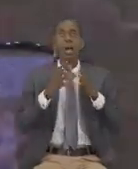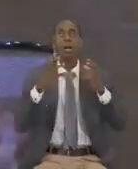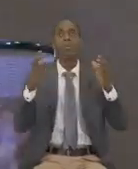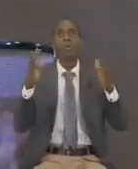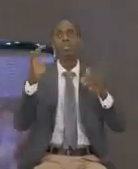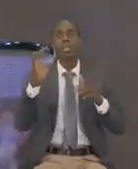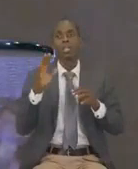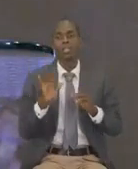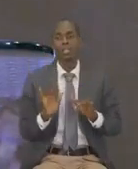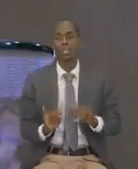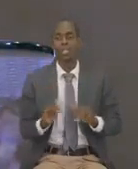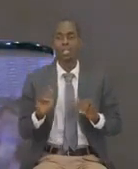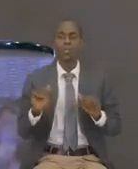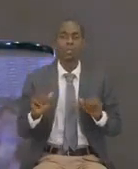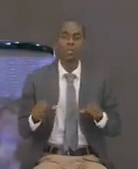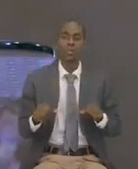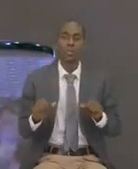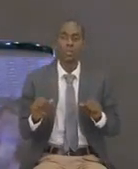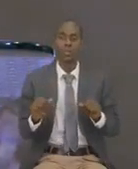able, abundantly